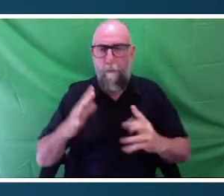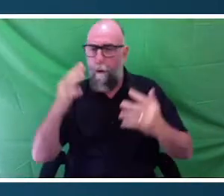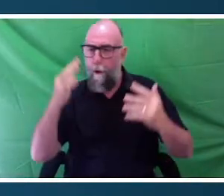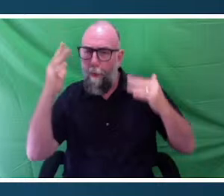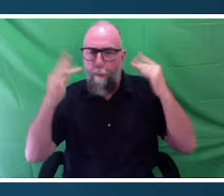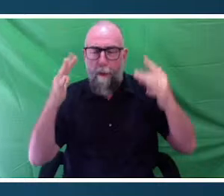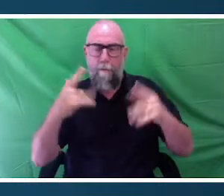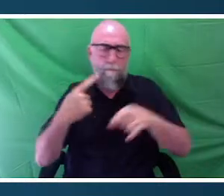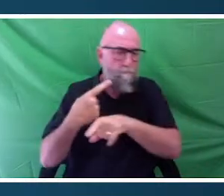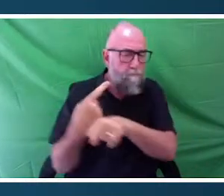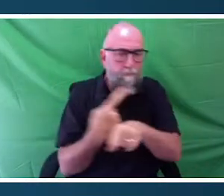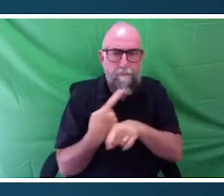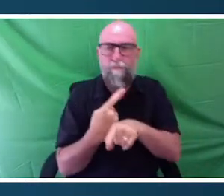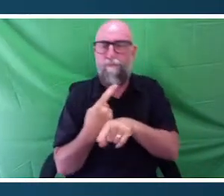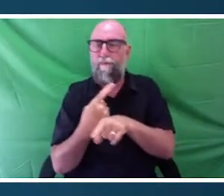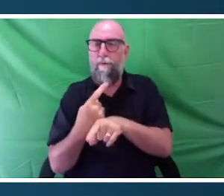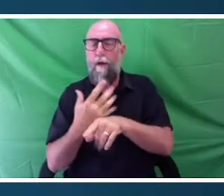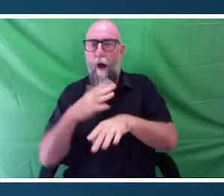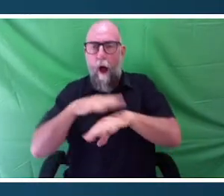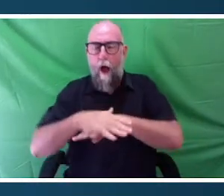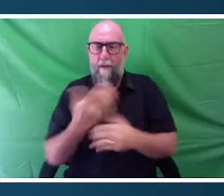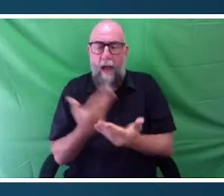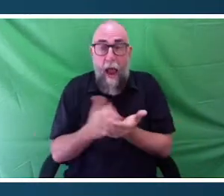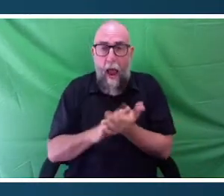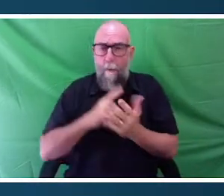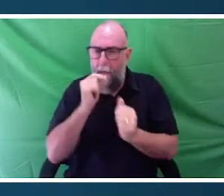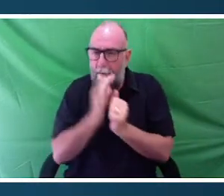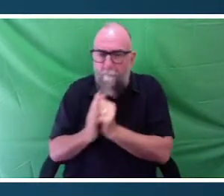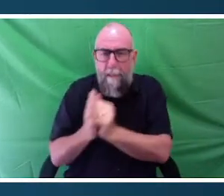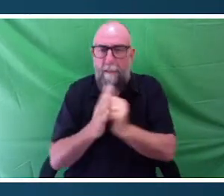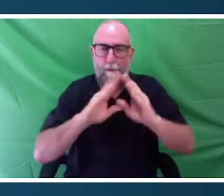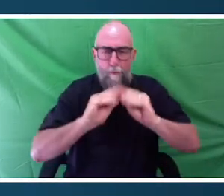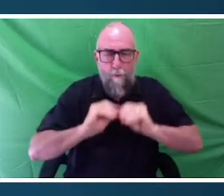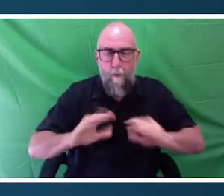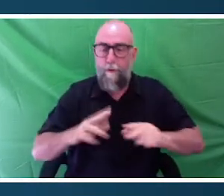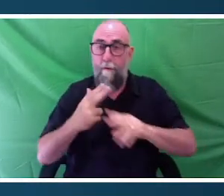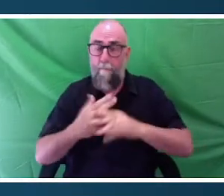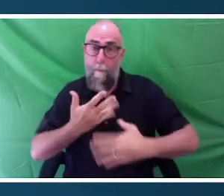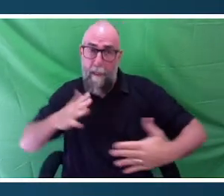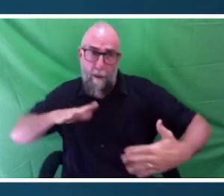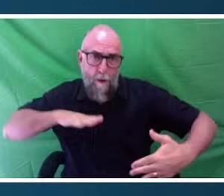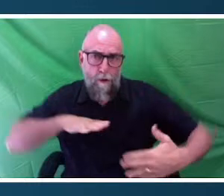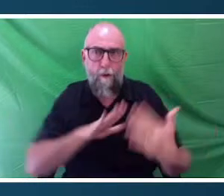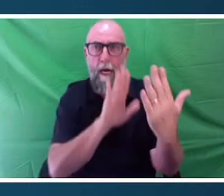propose solutions to some of the most critical development challenges of our time.